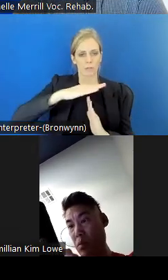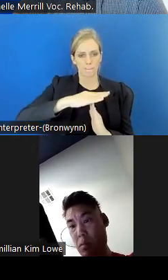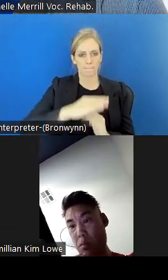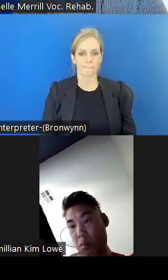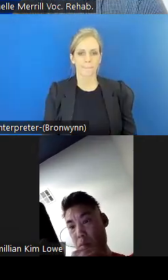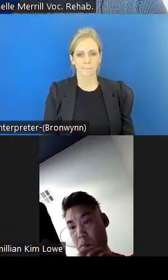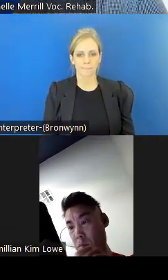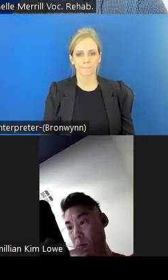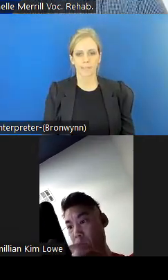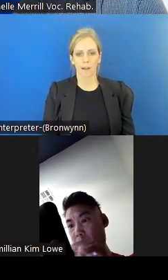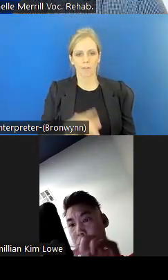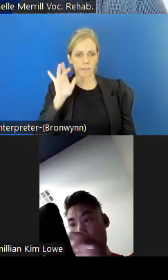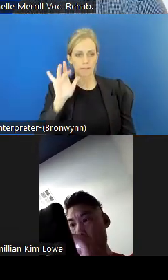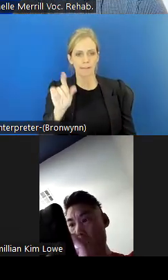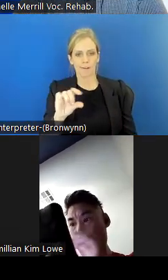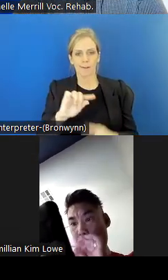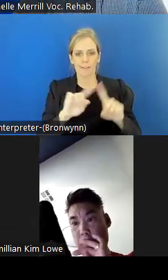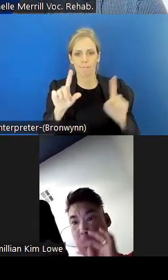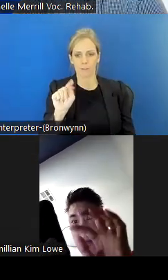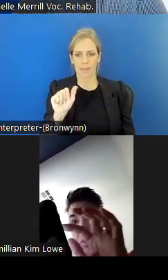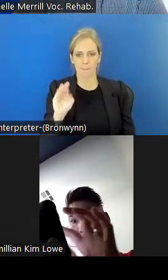pick another one.